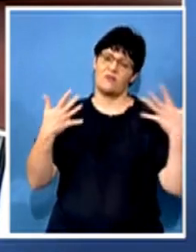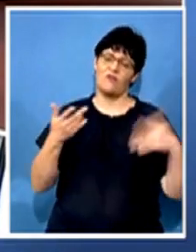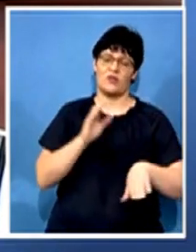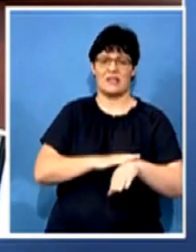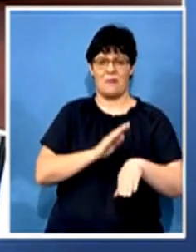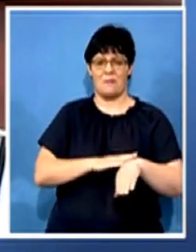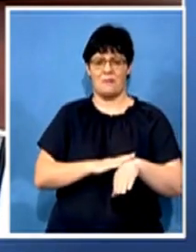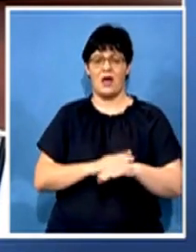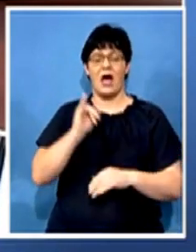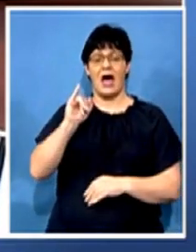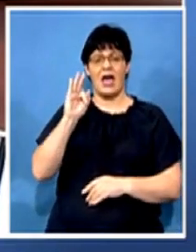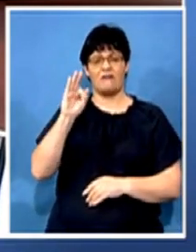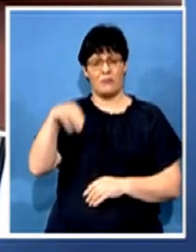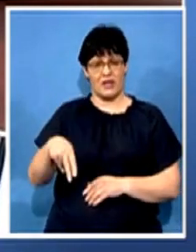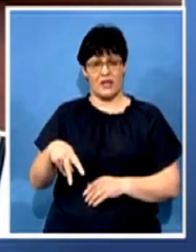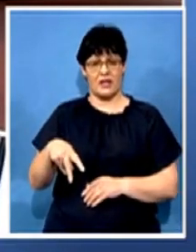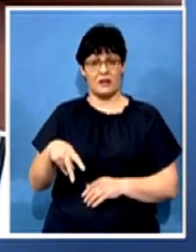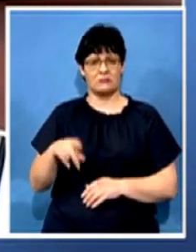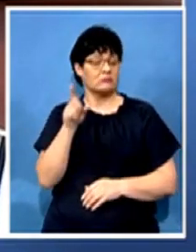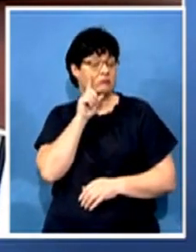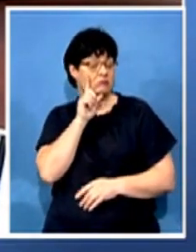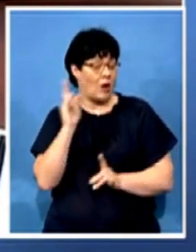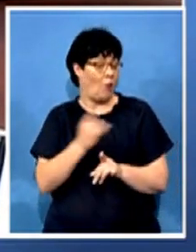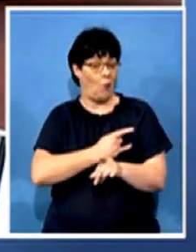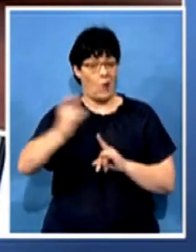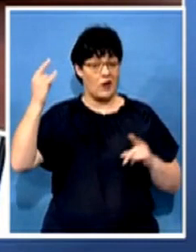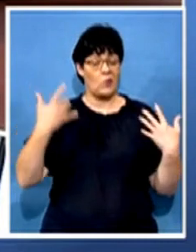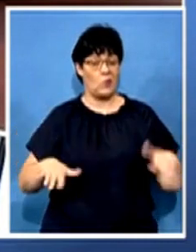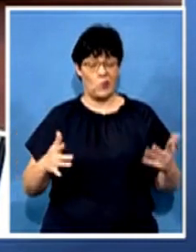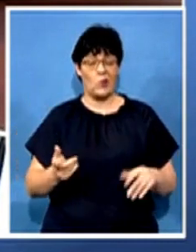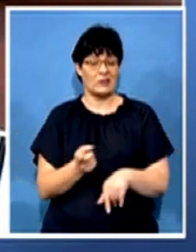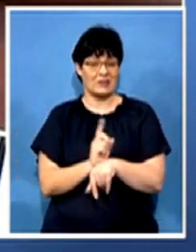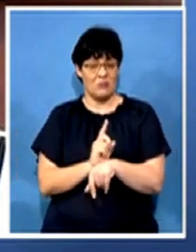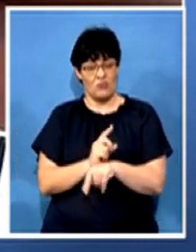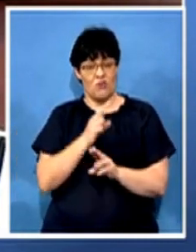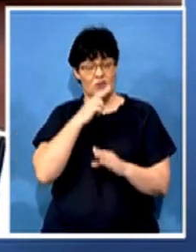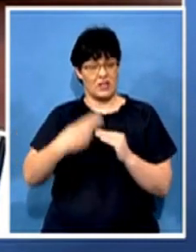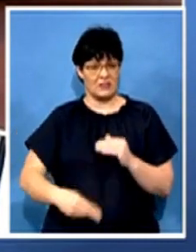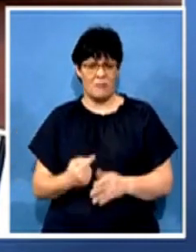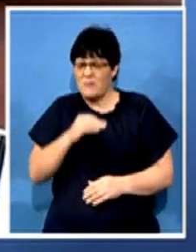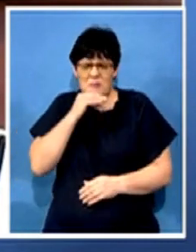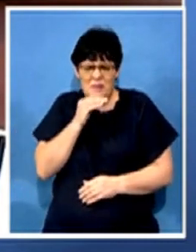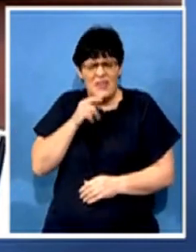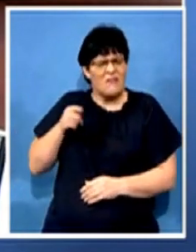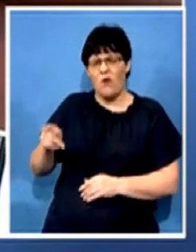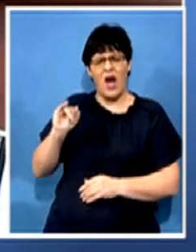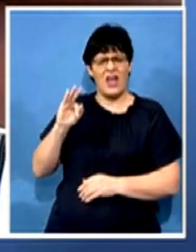it's the bigger winner on the preliminary results. What does this mean for the party and its growth in KZN?